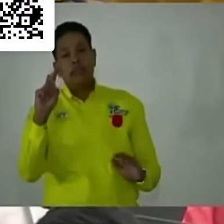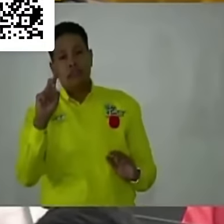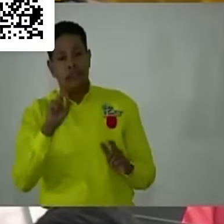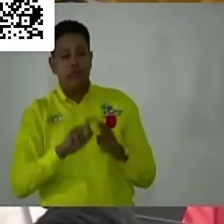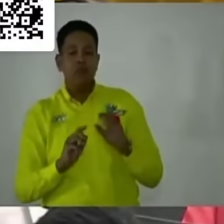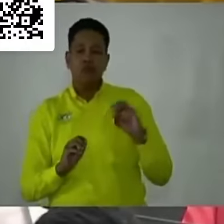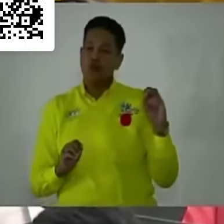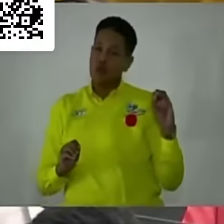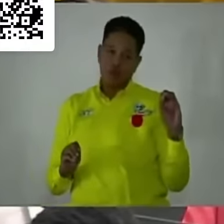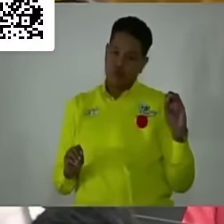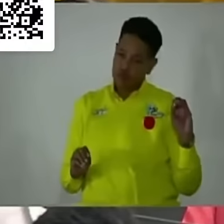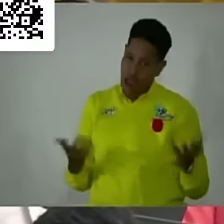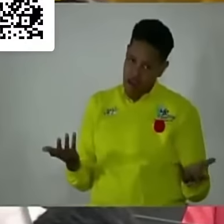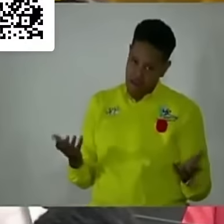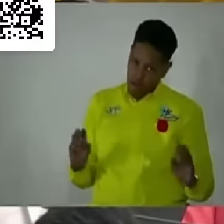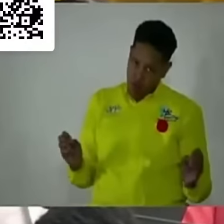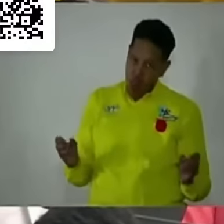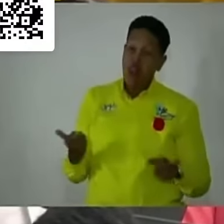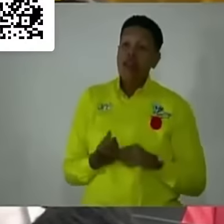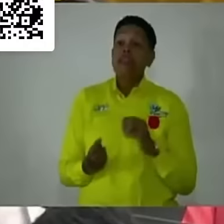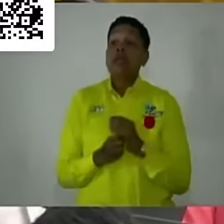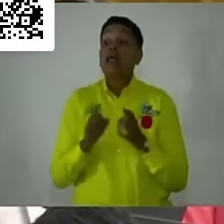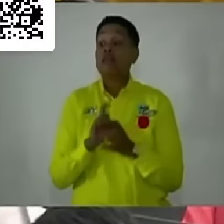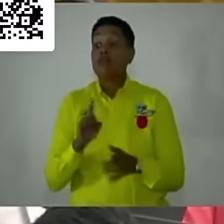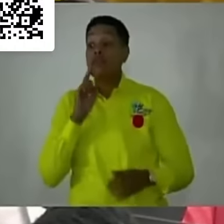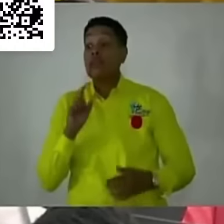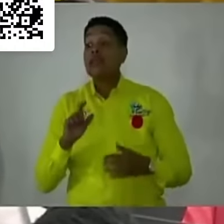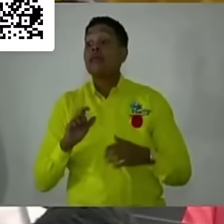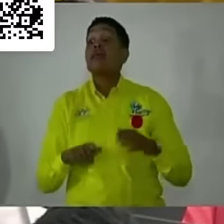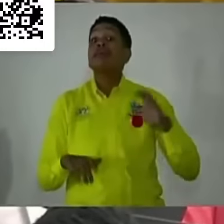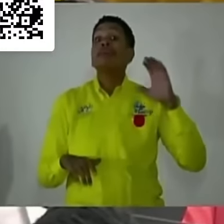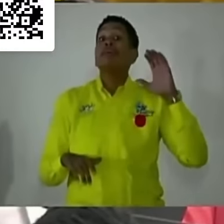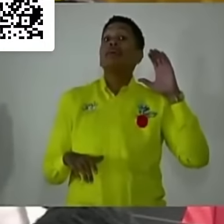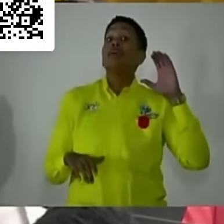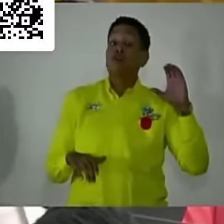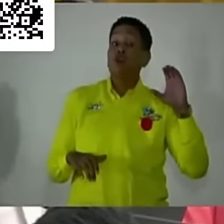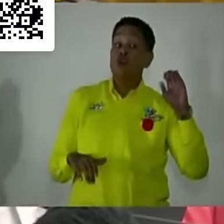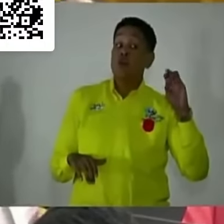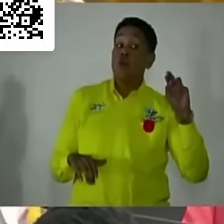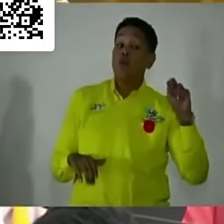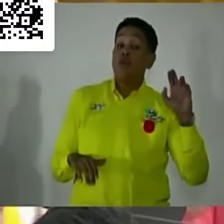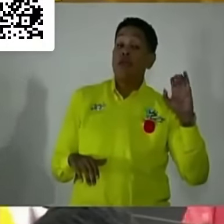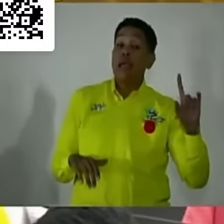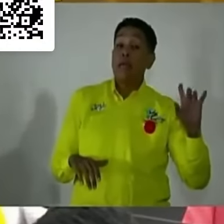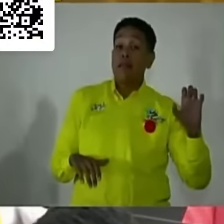non-communicable diseases. In terms of the non-communicable diseases, I have a concern